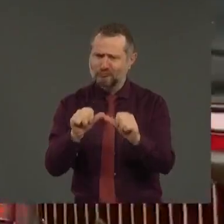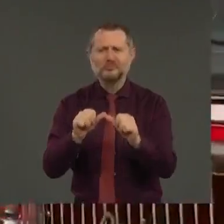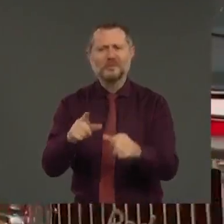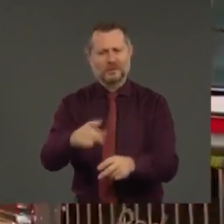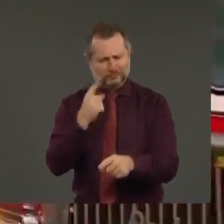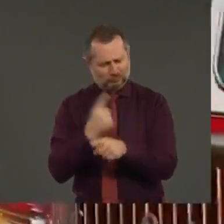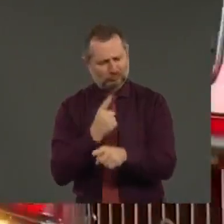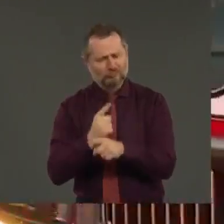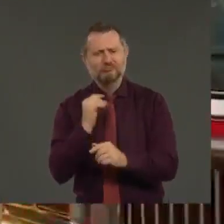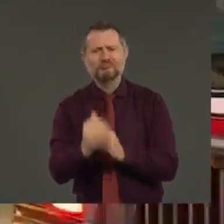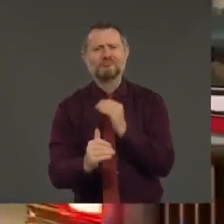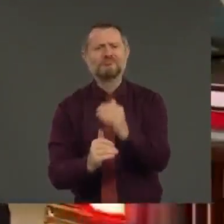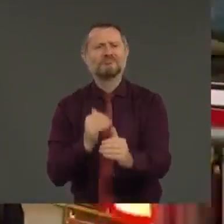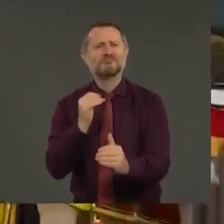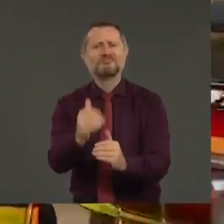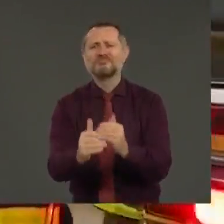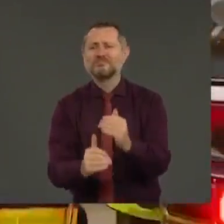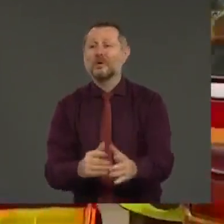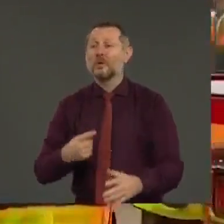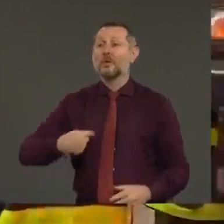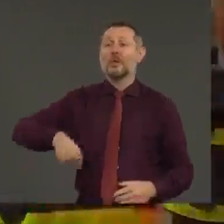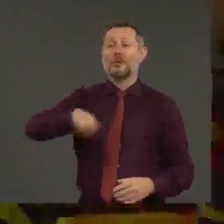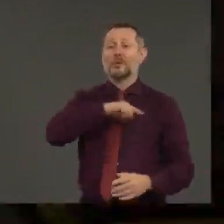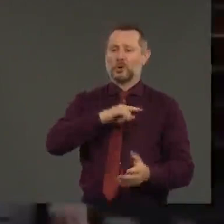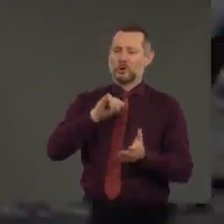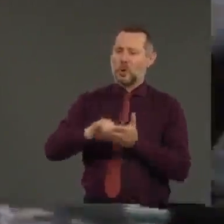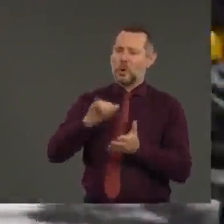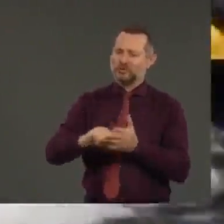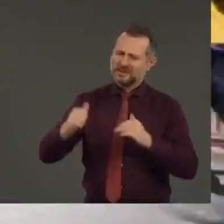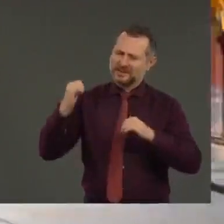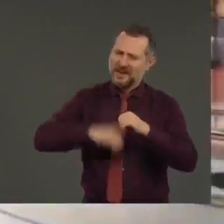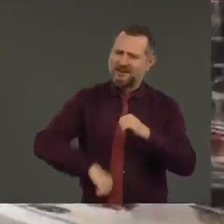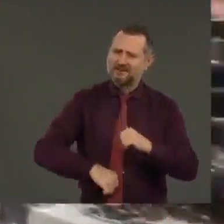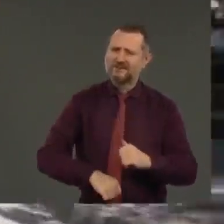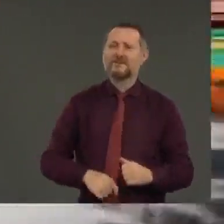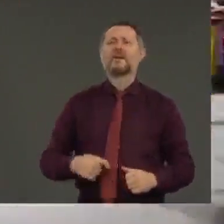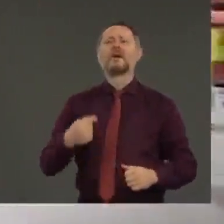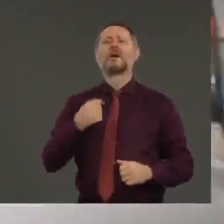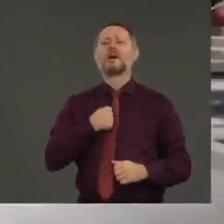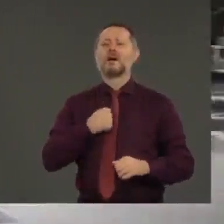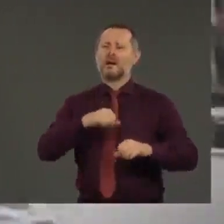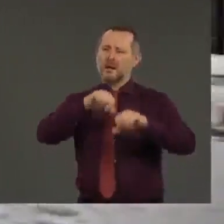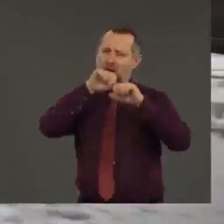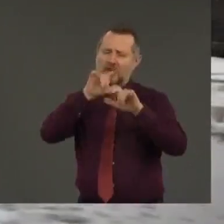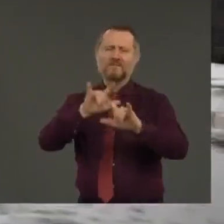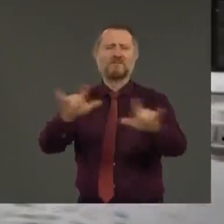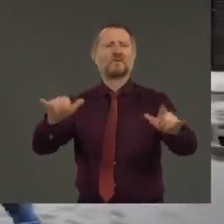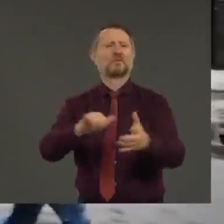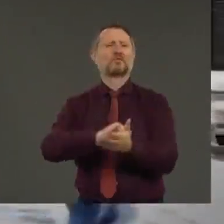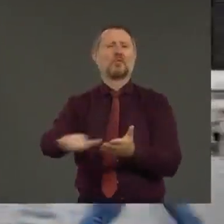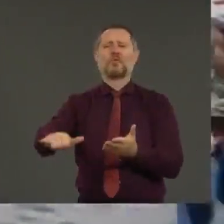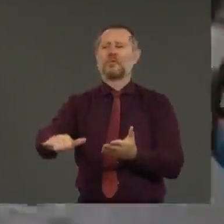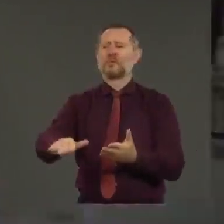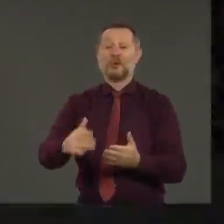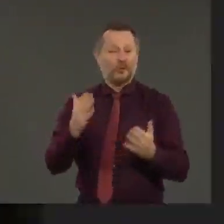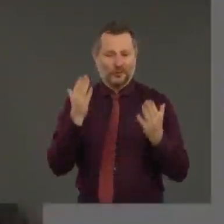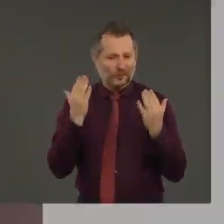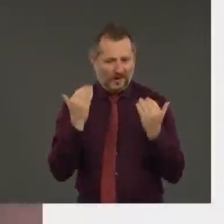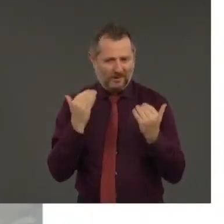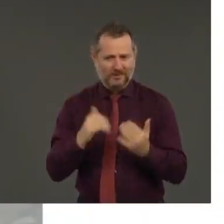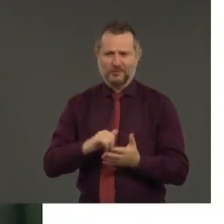responsible. Because we are New York tough. And I love New York because New York loves